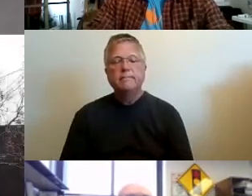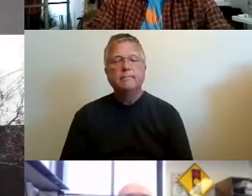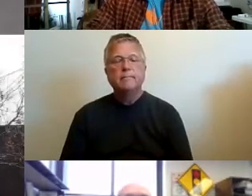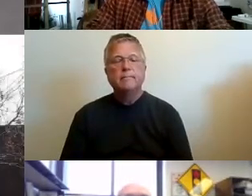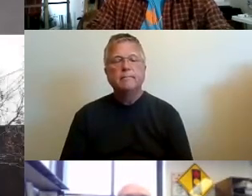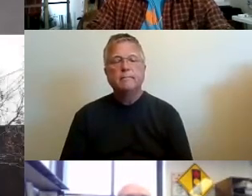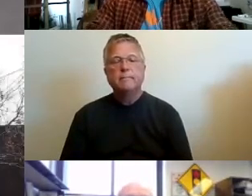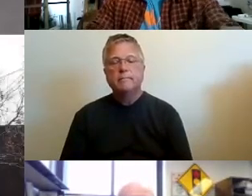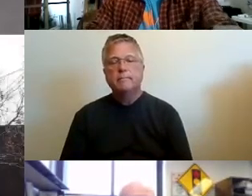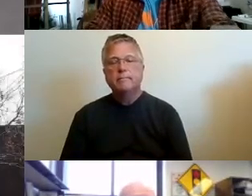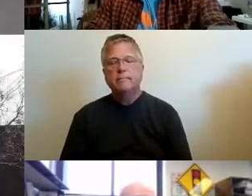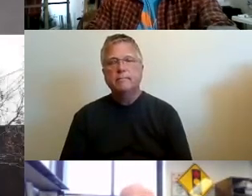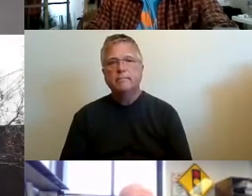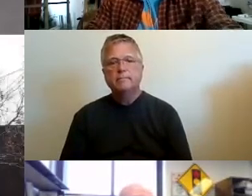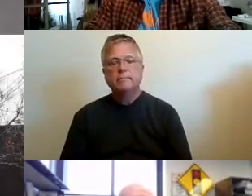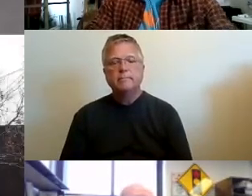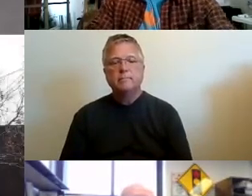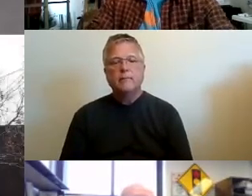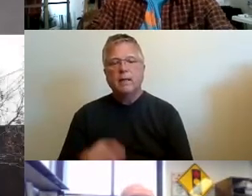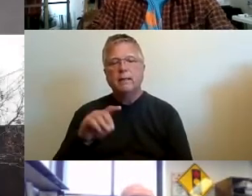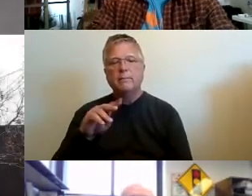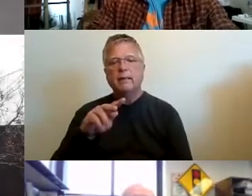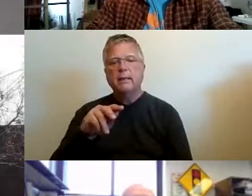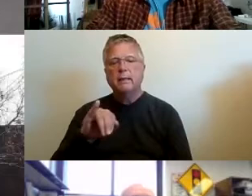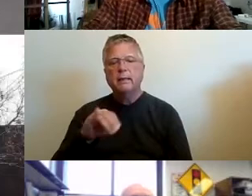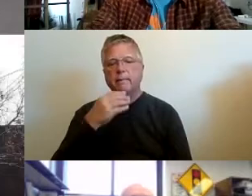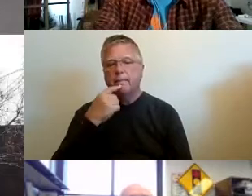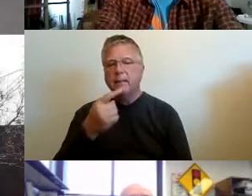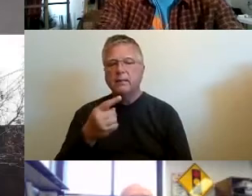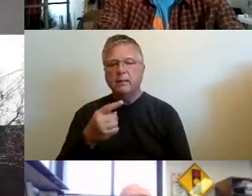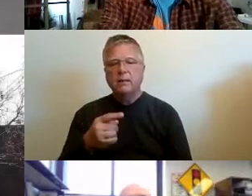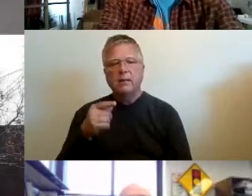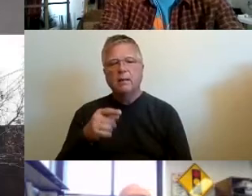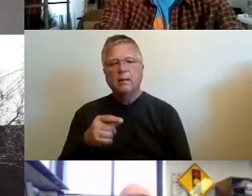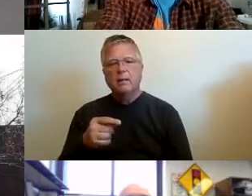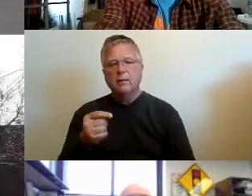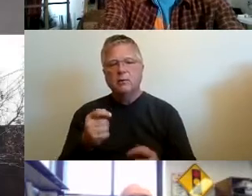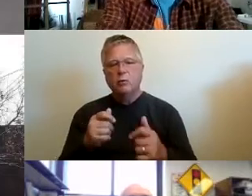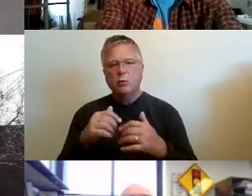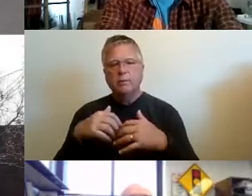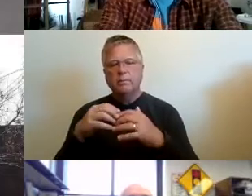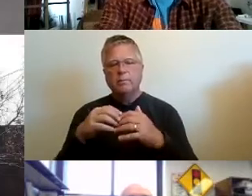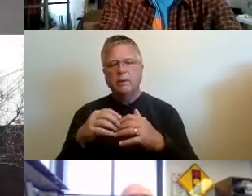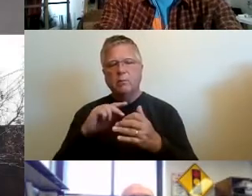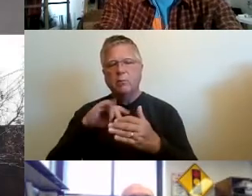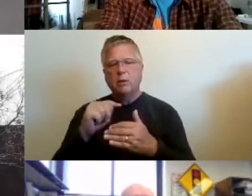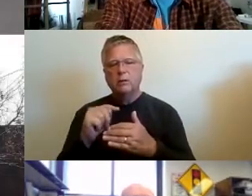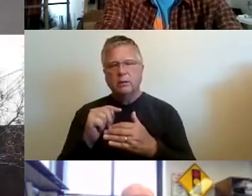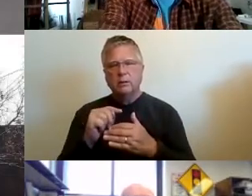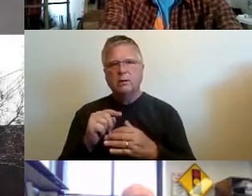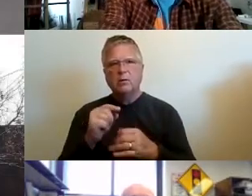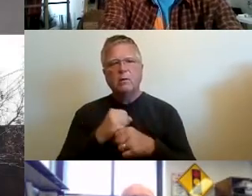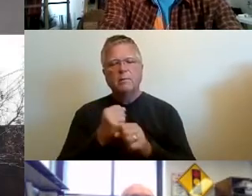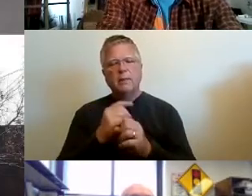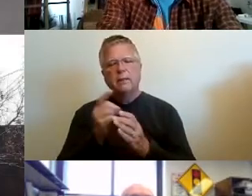Okay, so also as Panini mentioned, because these are quick build type projects, we are making